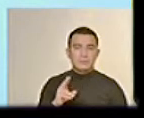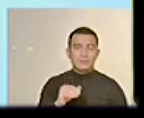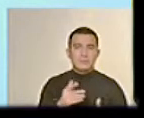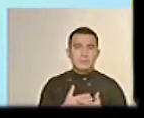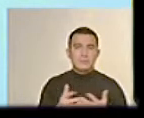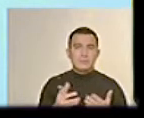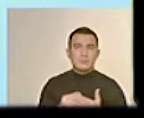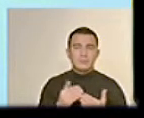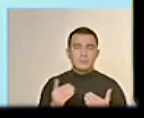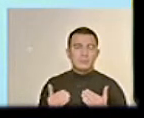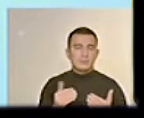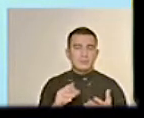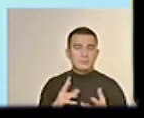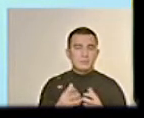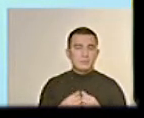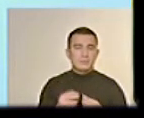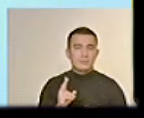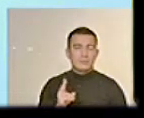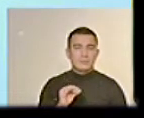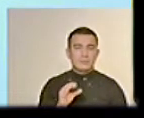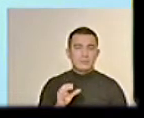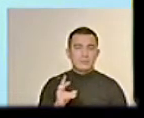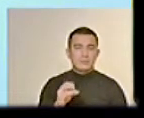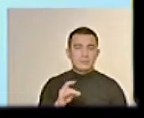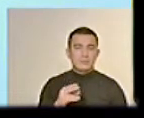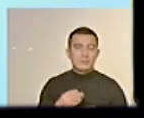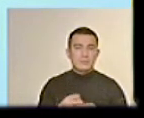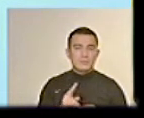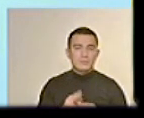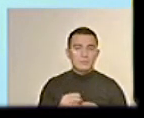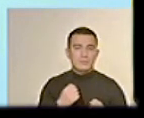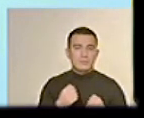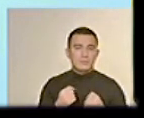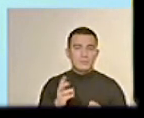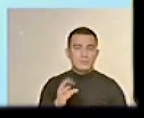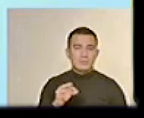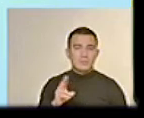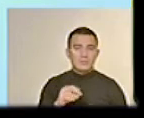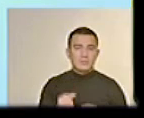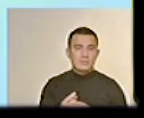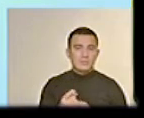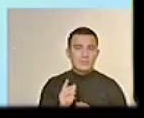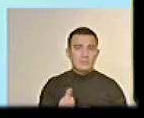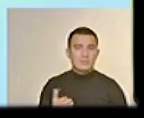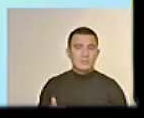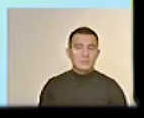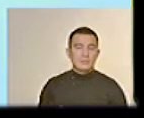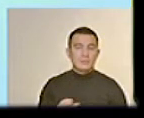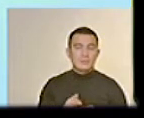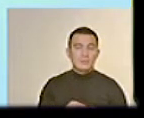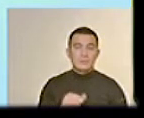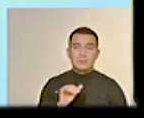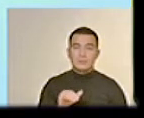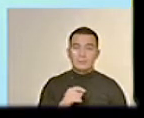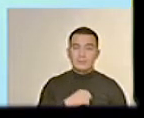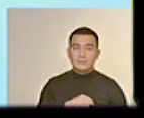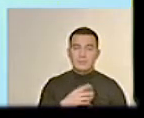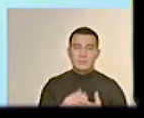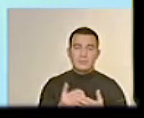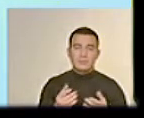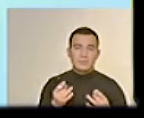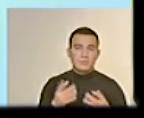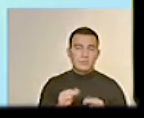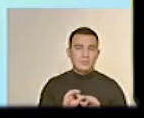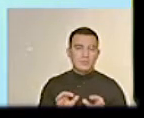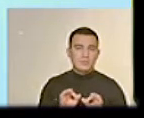qaysilari kislorod bilan reaksiyaga kirishib, faqat qattiq modda hosil qiladi. Endi bu jarayonni men sizga og'zaki tarzda